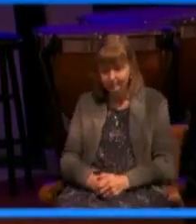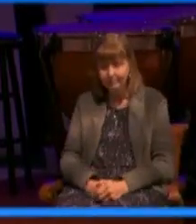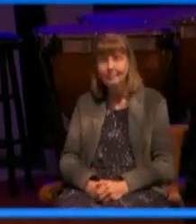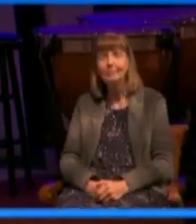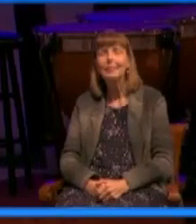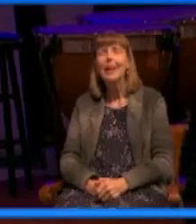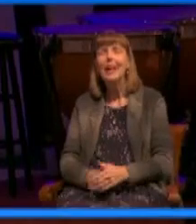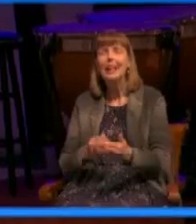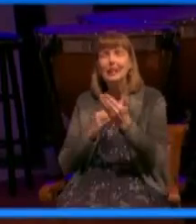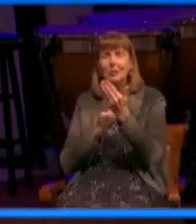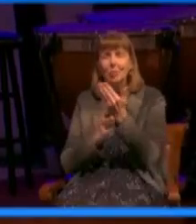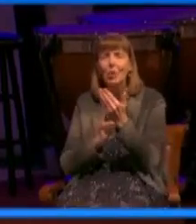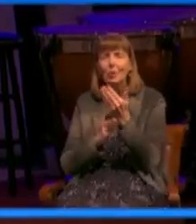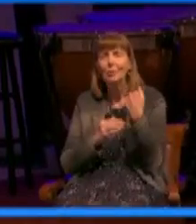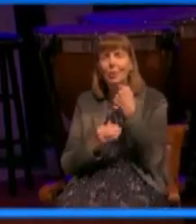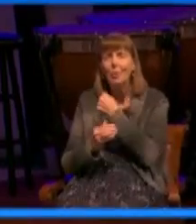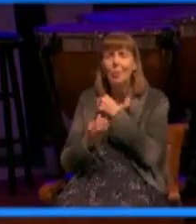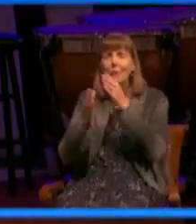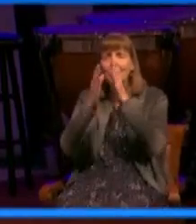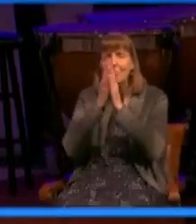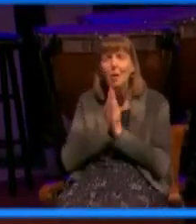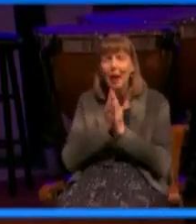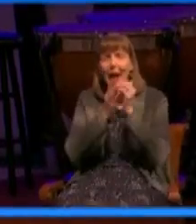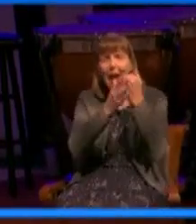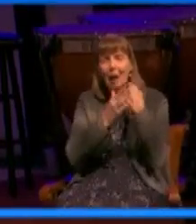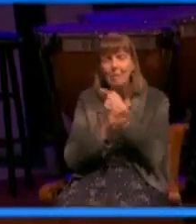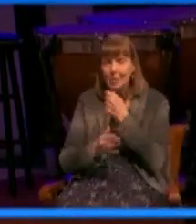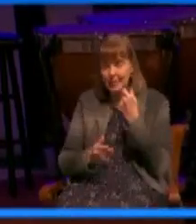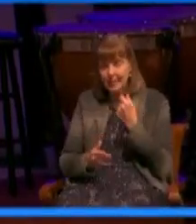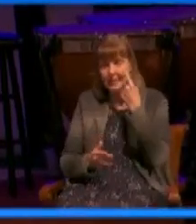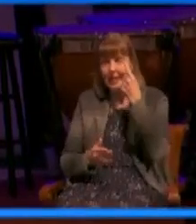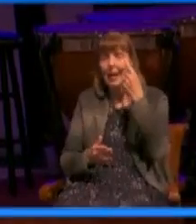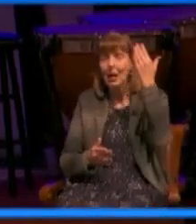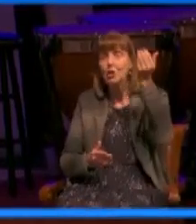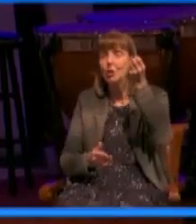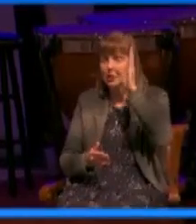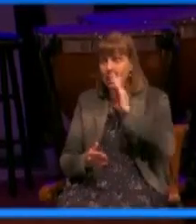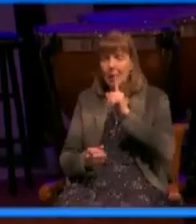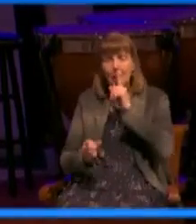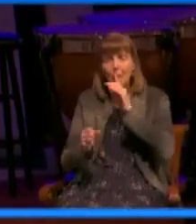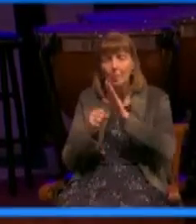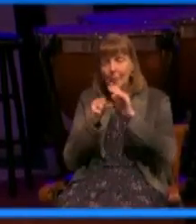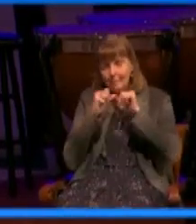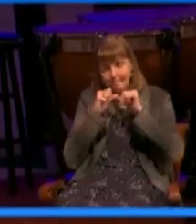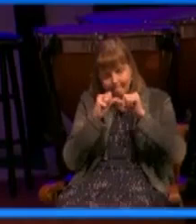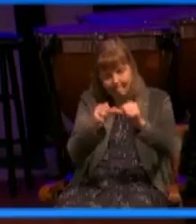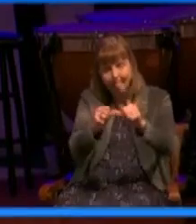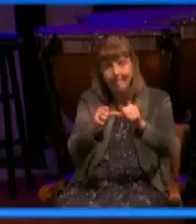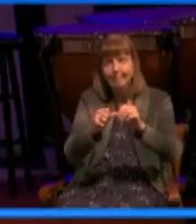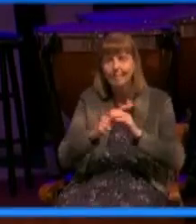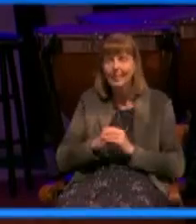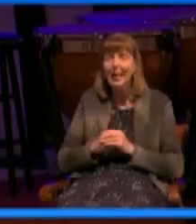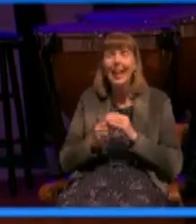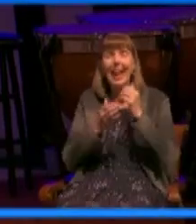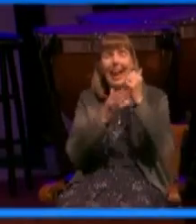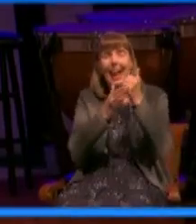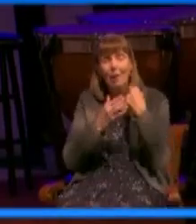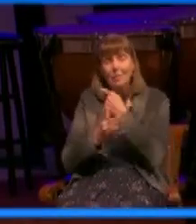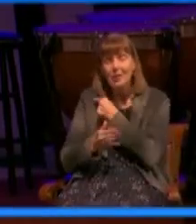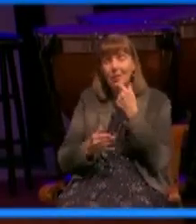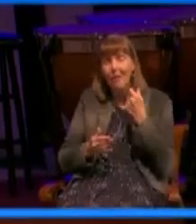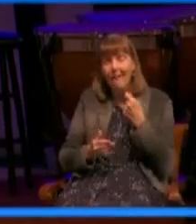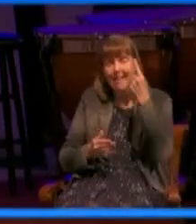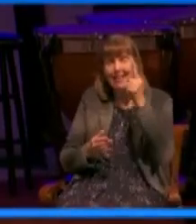help us to see what it means to know the God who keeps his promises. Lord, help us to see how the promises that you gave to